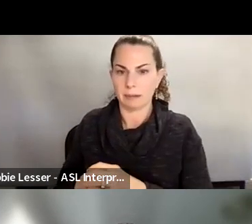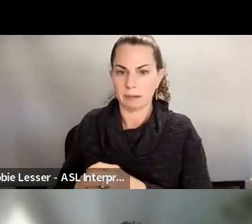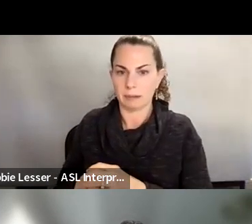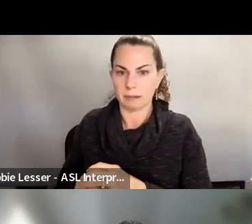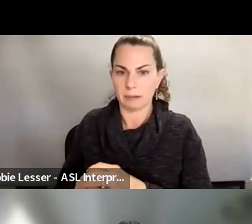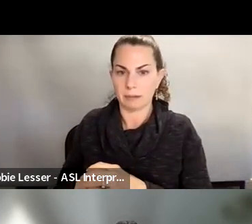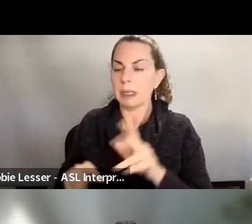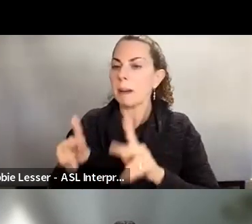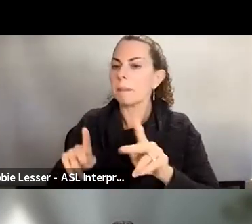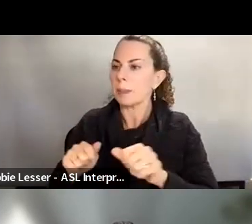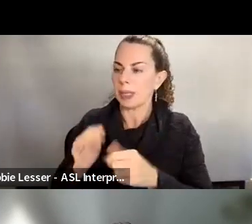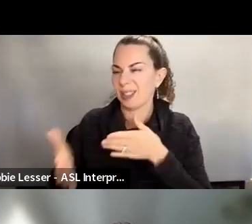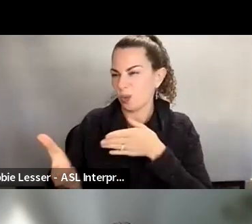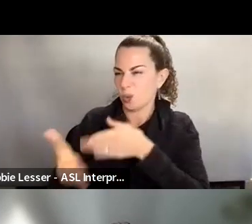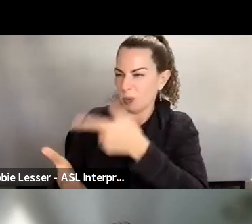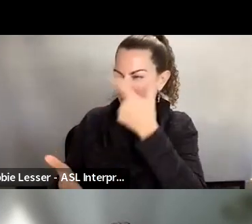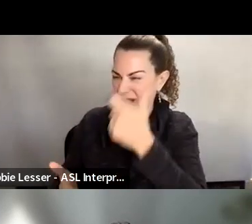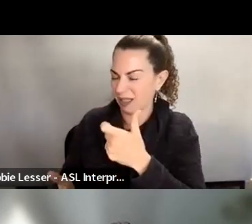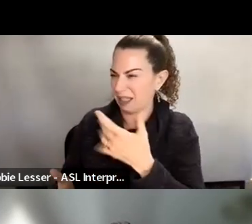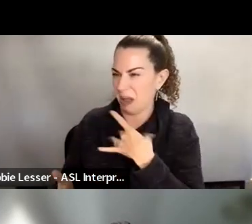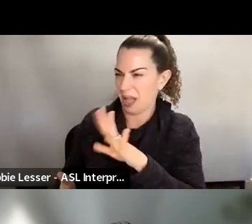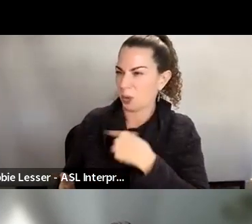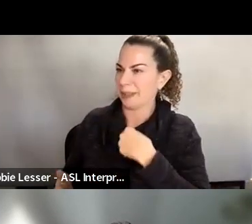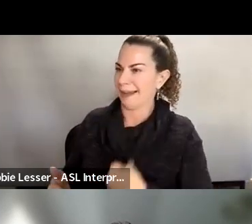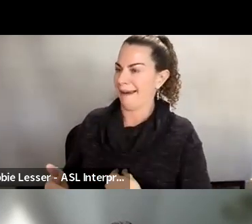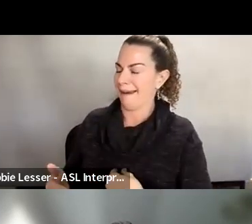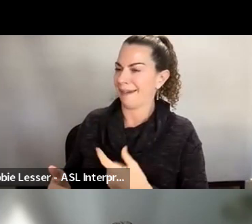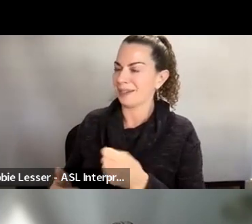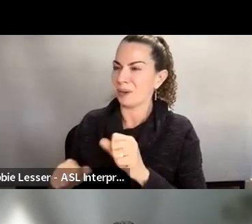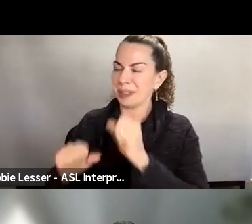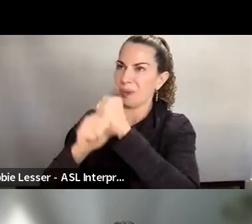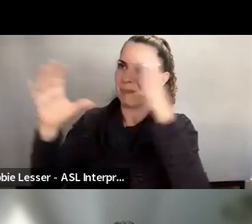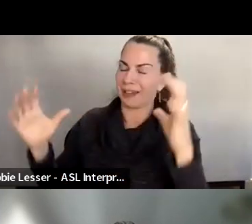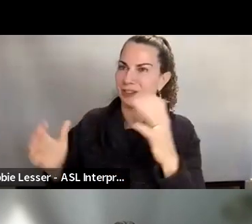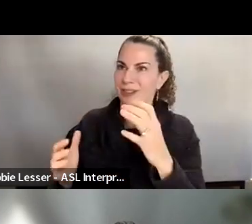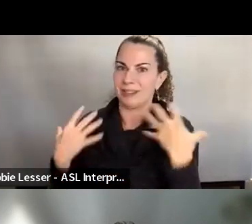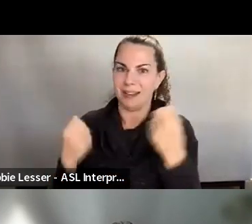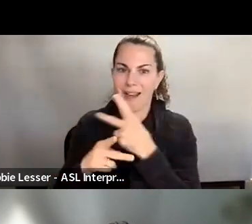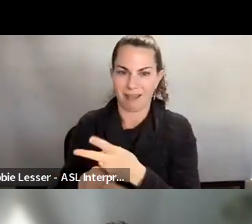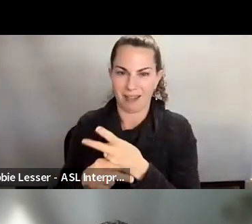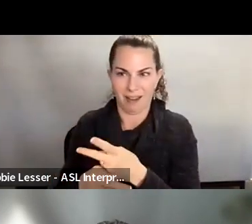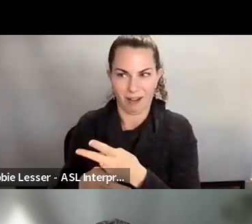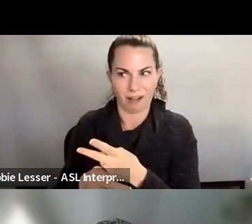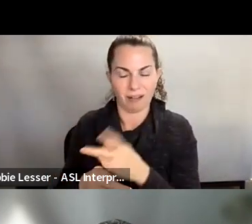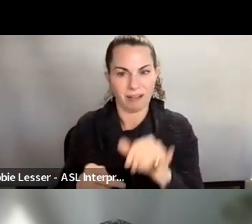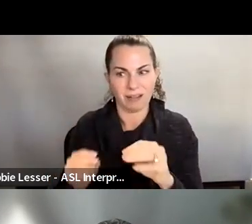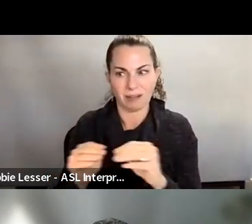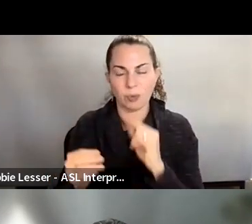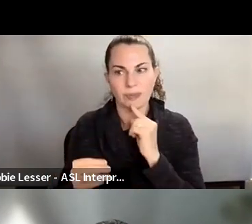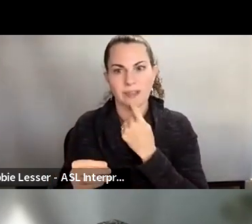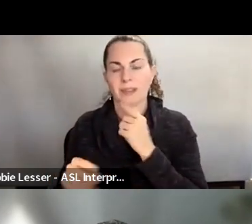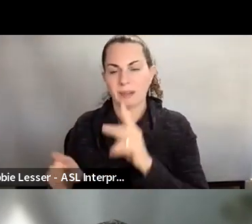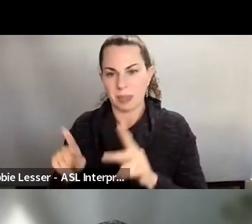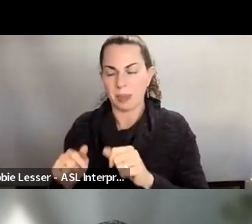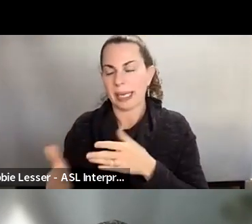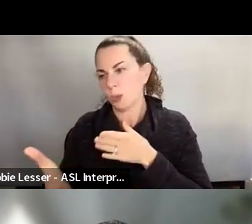people can sue you because they don't like your tie. So can you imagine in the medical field where this is a little bit more serious and, people can